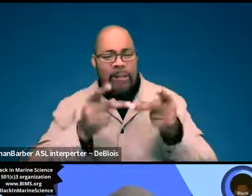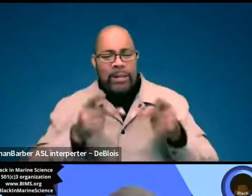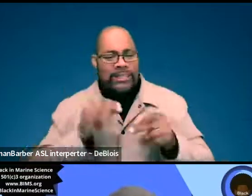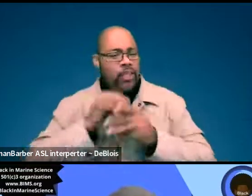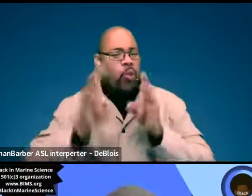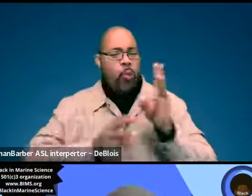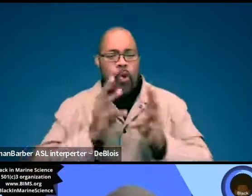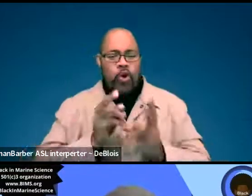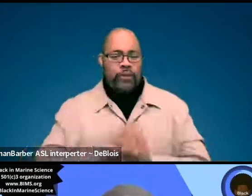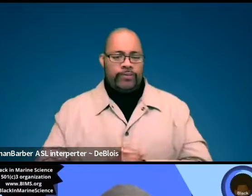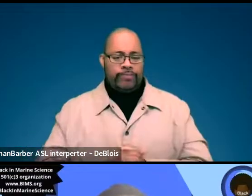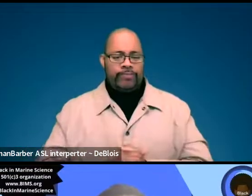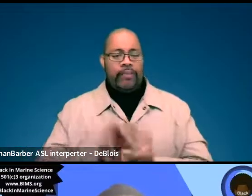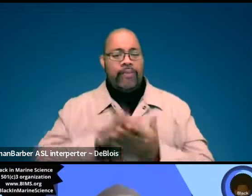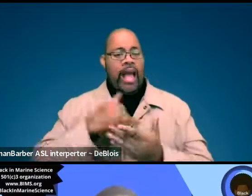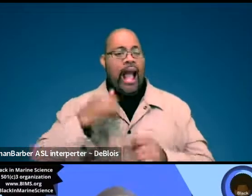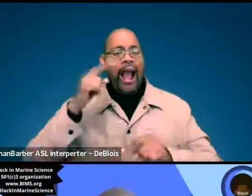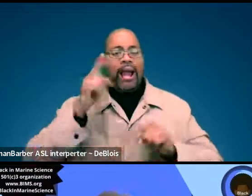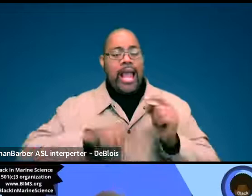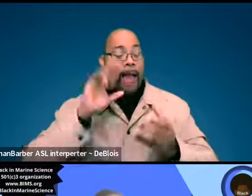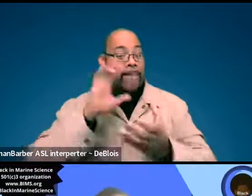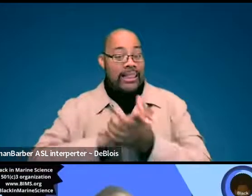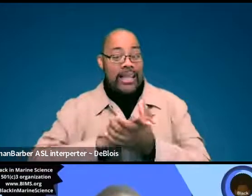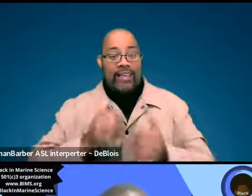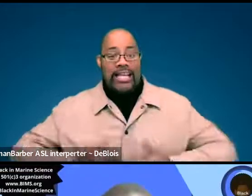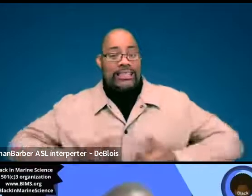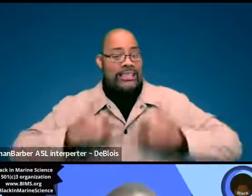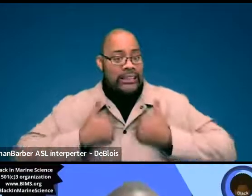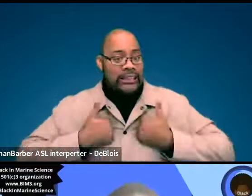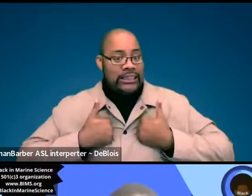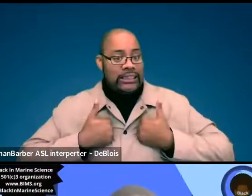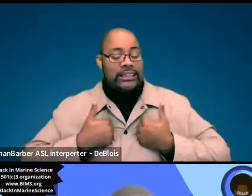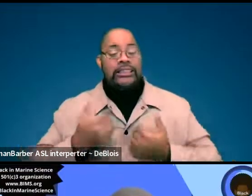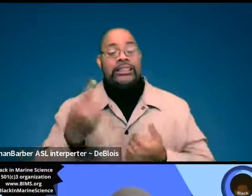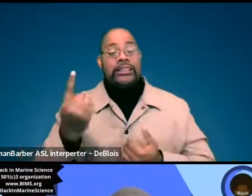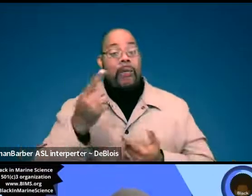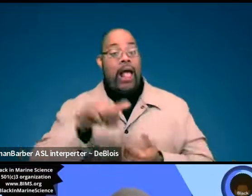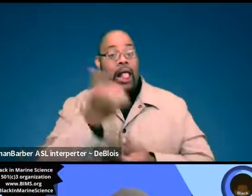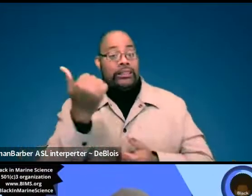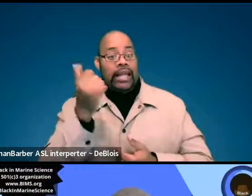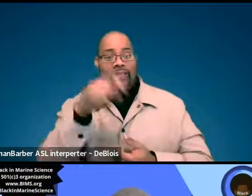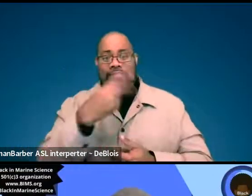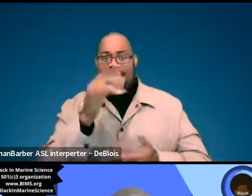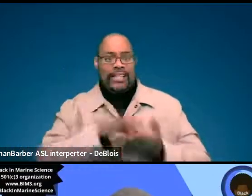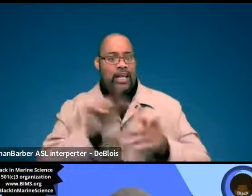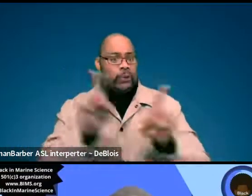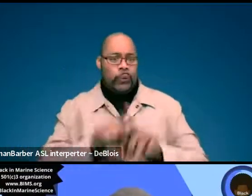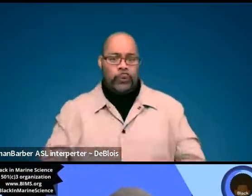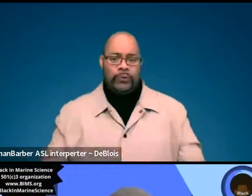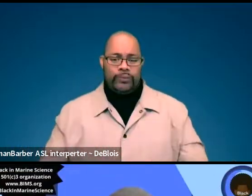the world that I cannot believe exist. And somebody else has to see it.